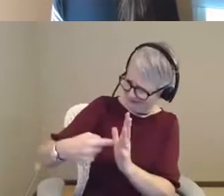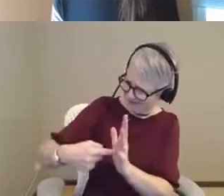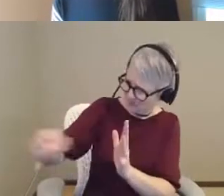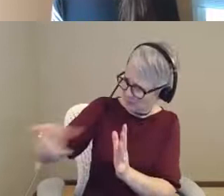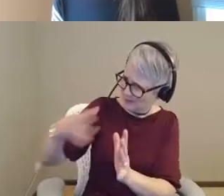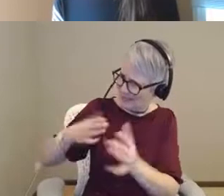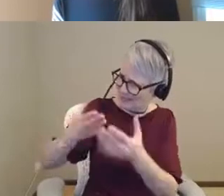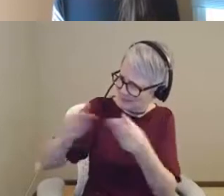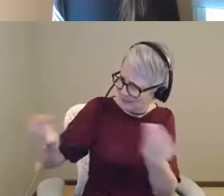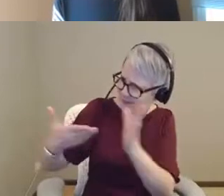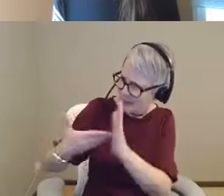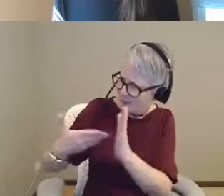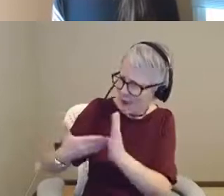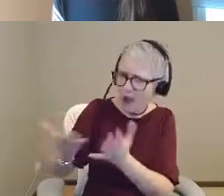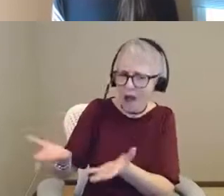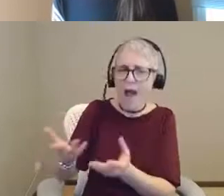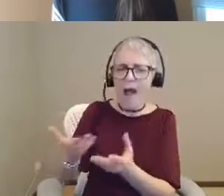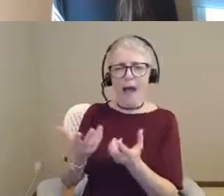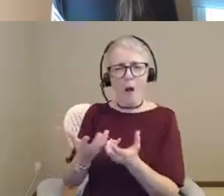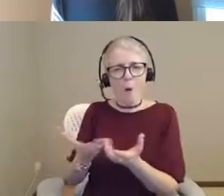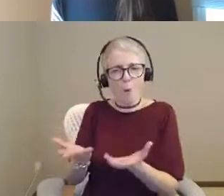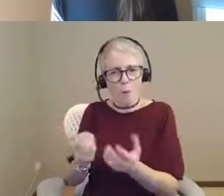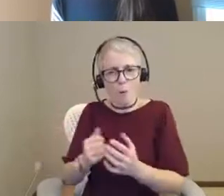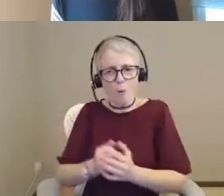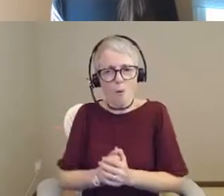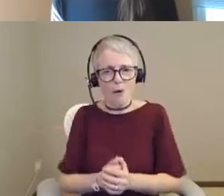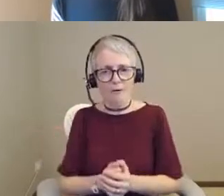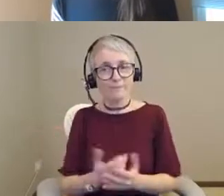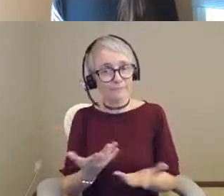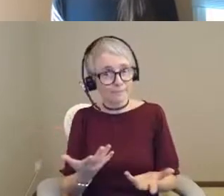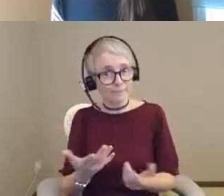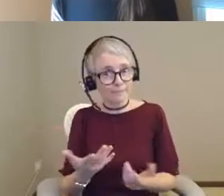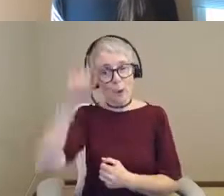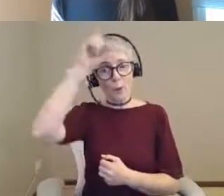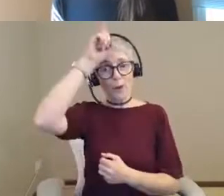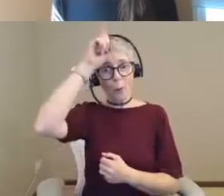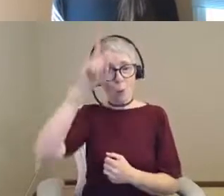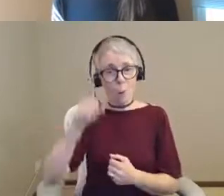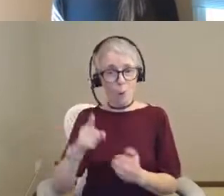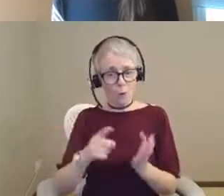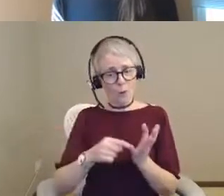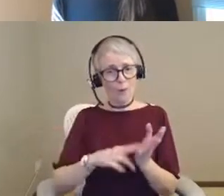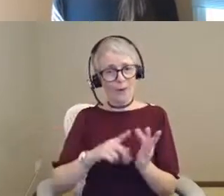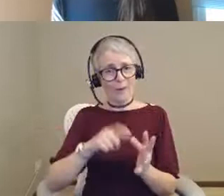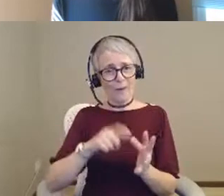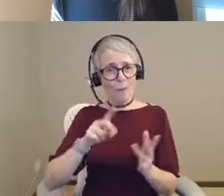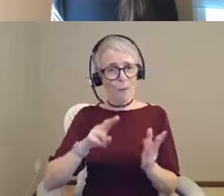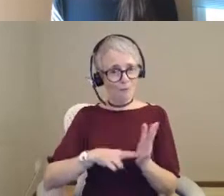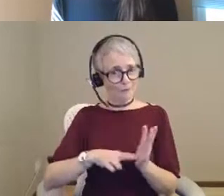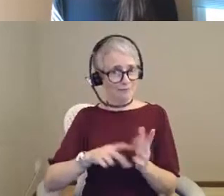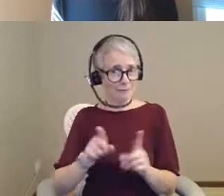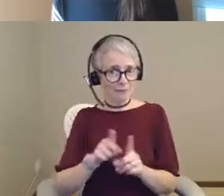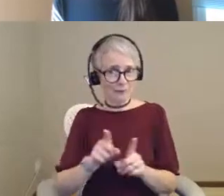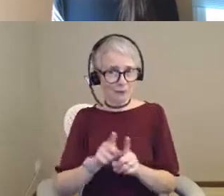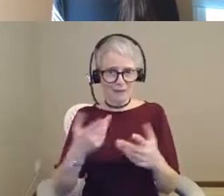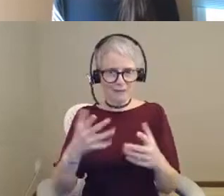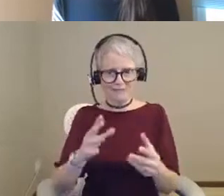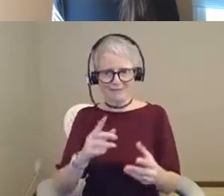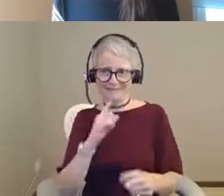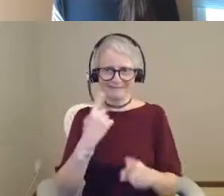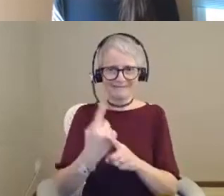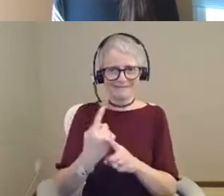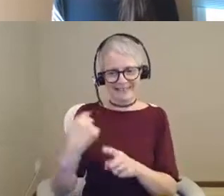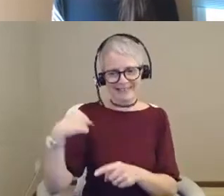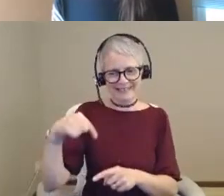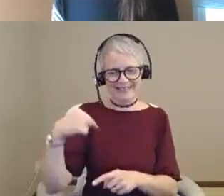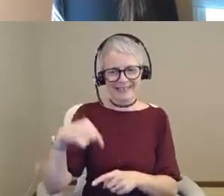solutions? The topic of unicorns has also come up quite a bit this year. And I hope Susie won't mind me saying,